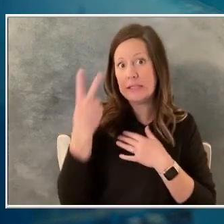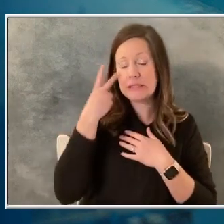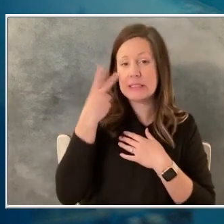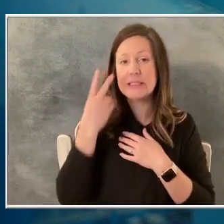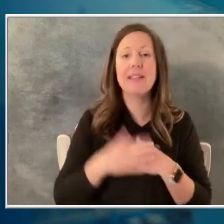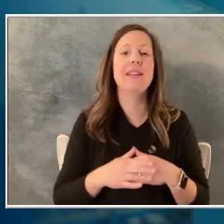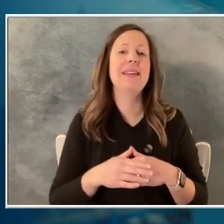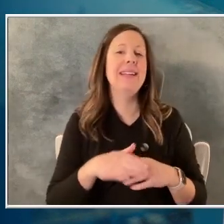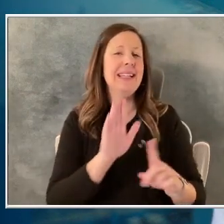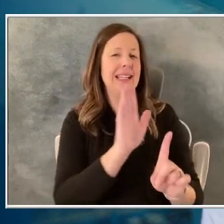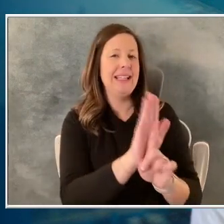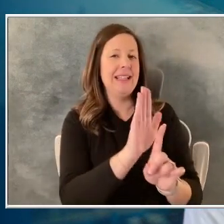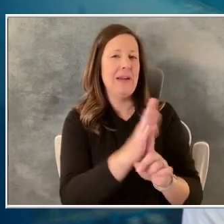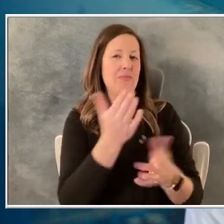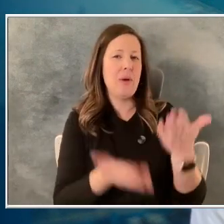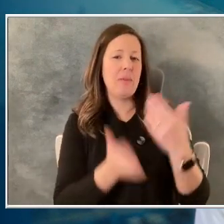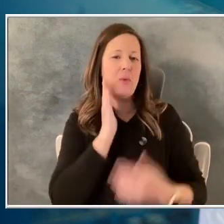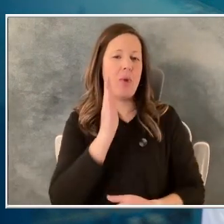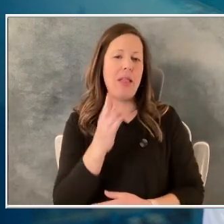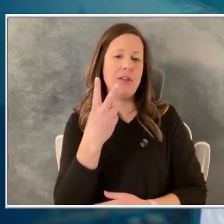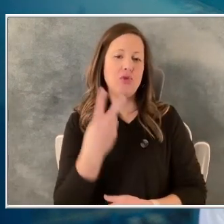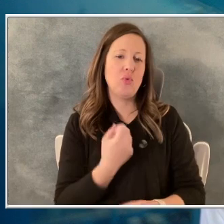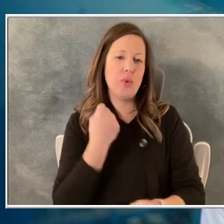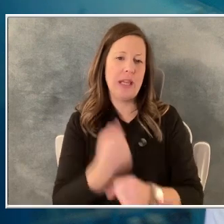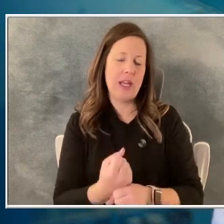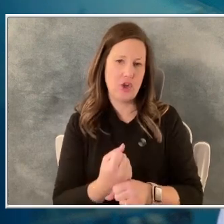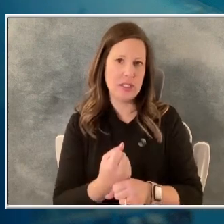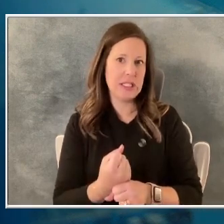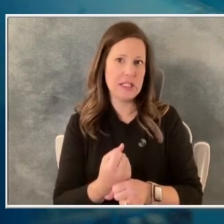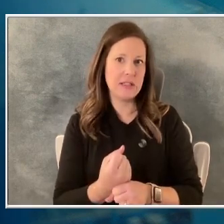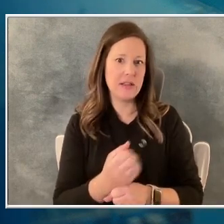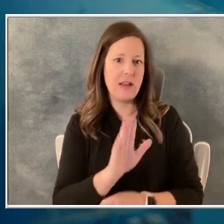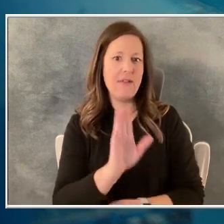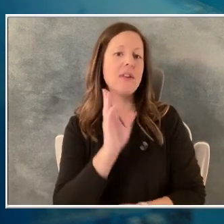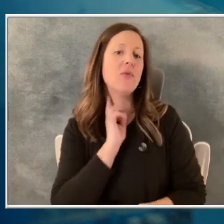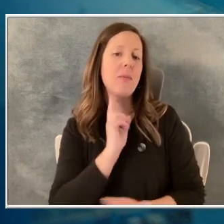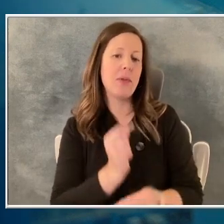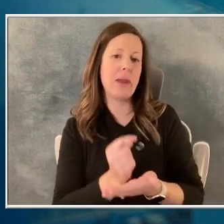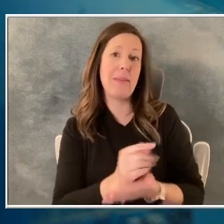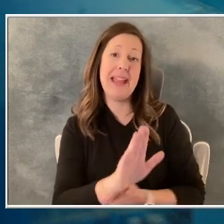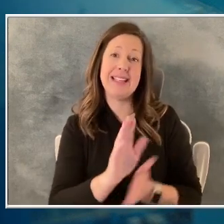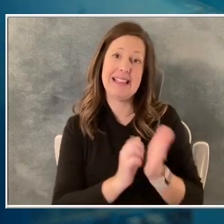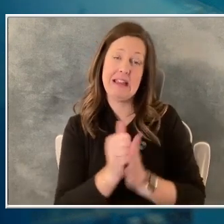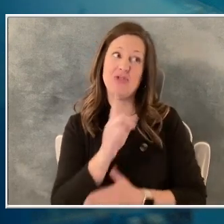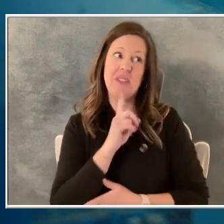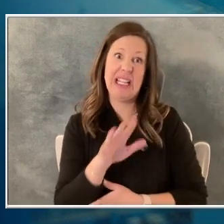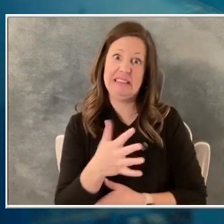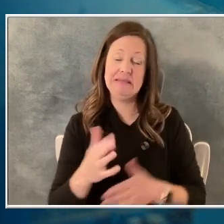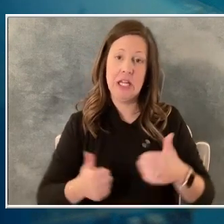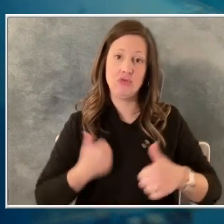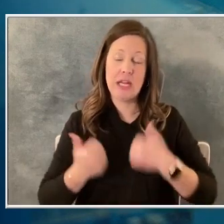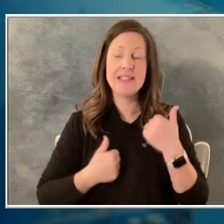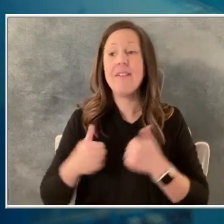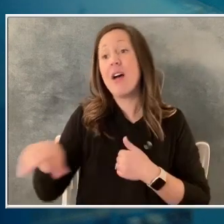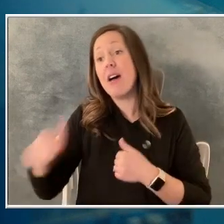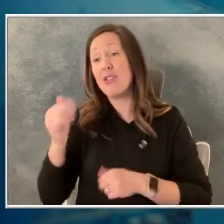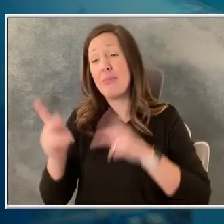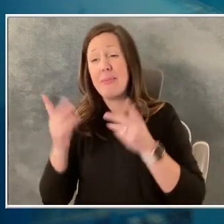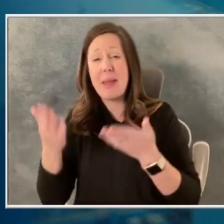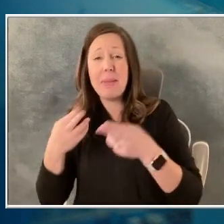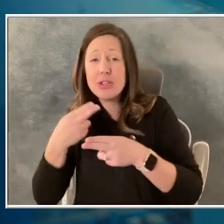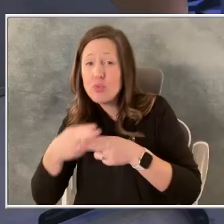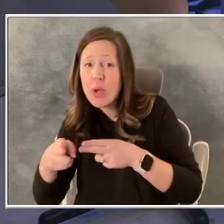years of hormone therapy because his cancer had metastasized, is quite aggressive. For other patients, it may be shorter term just based on the stage of the